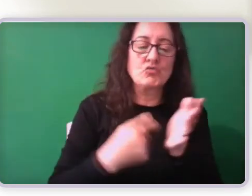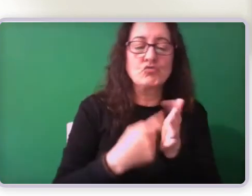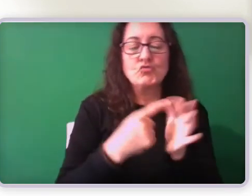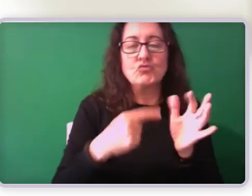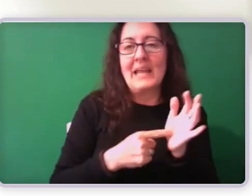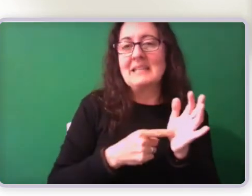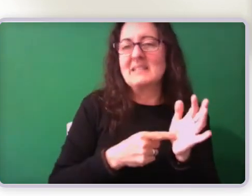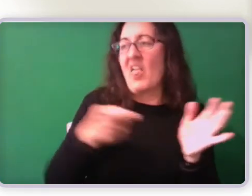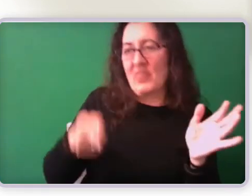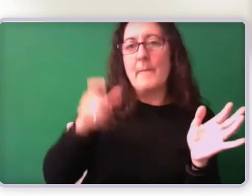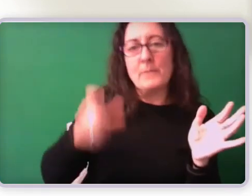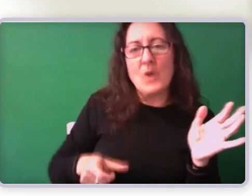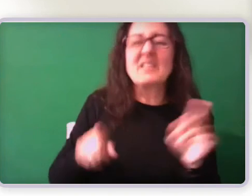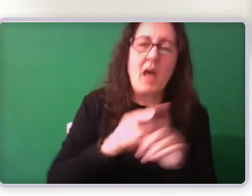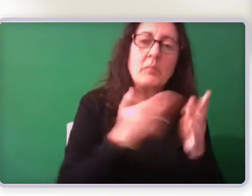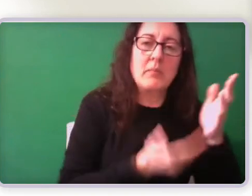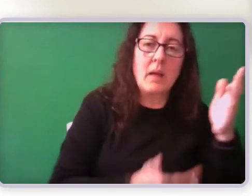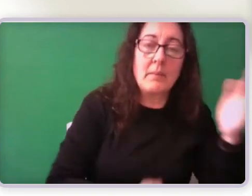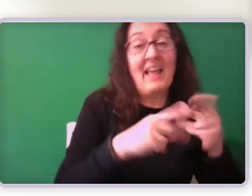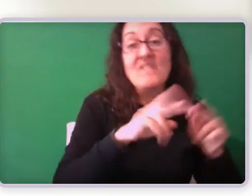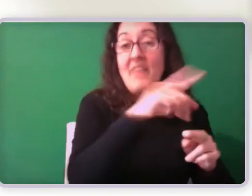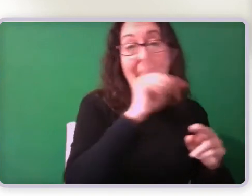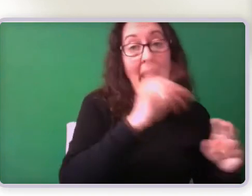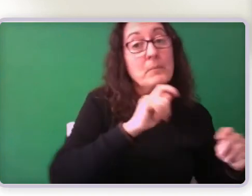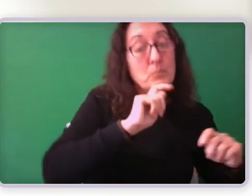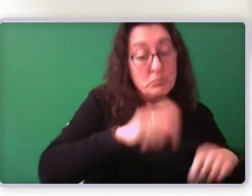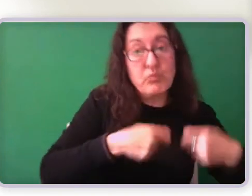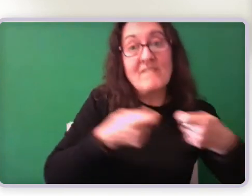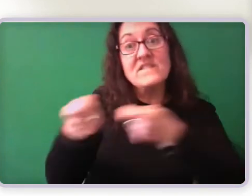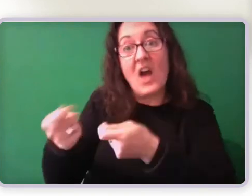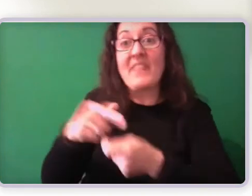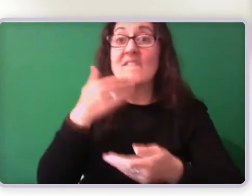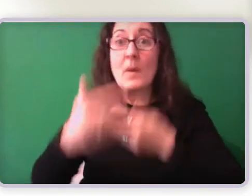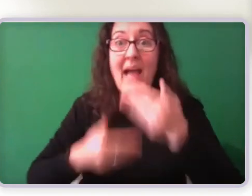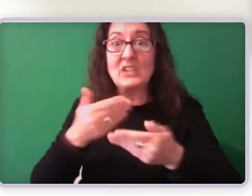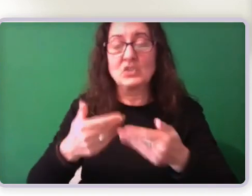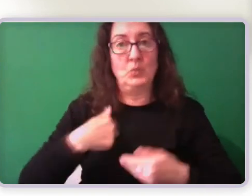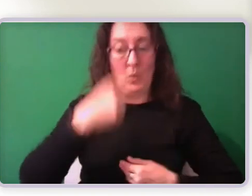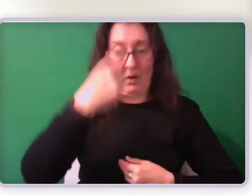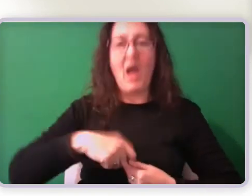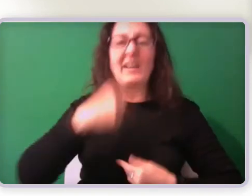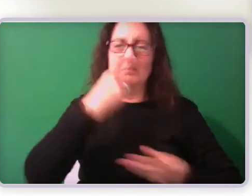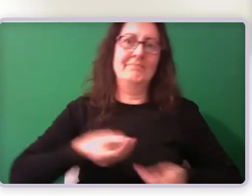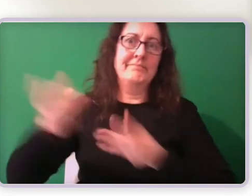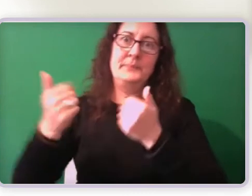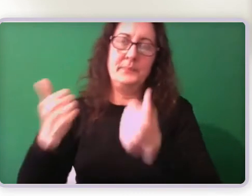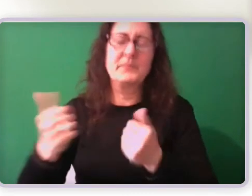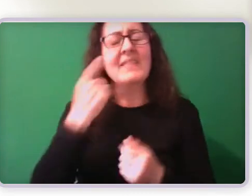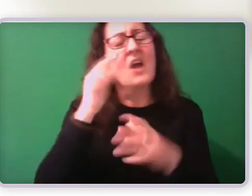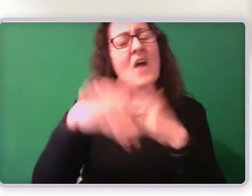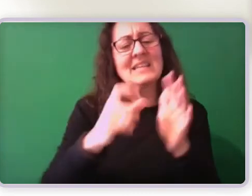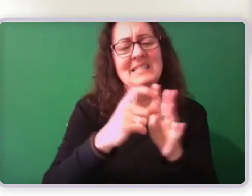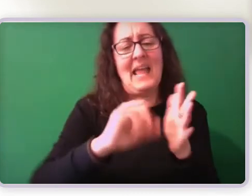One final note before I move on to talking a little bit about DSP help itself is just multiple conditions and